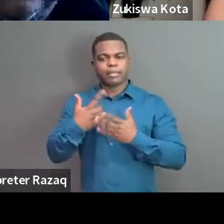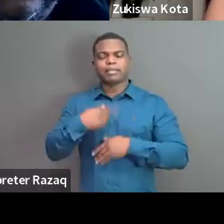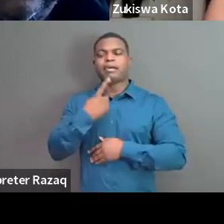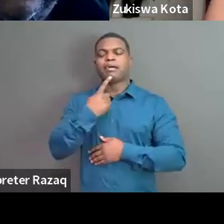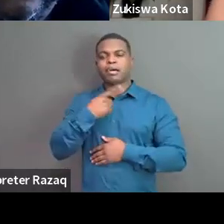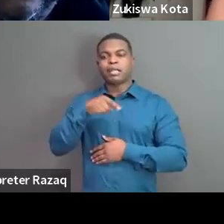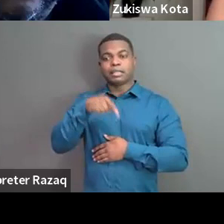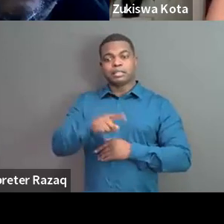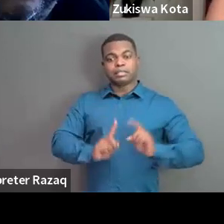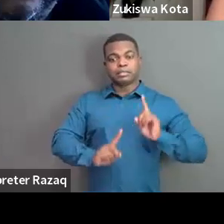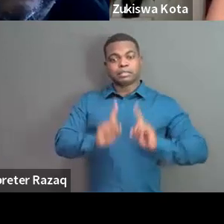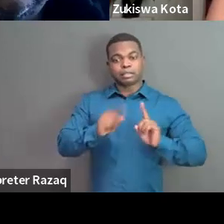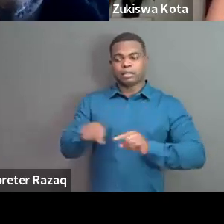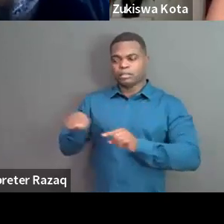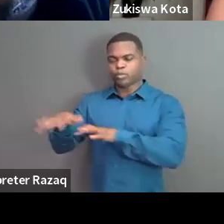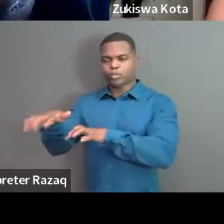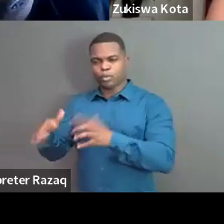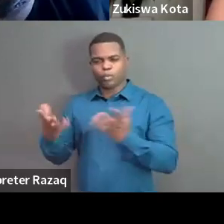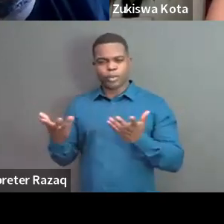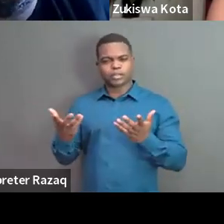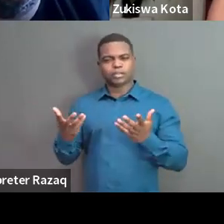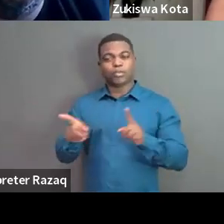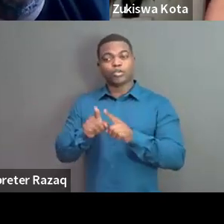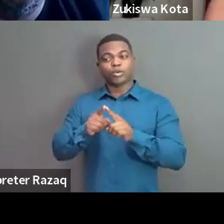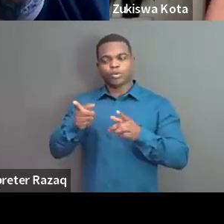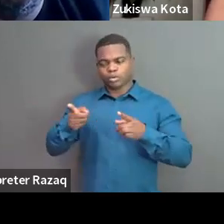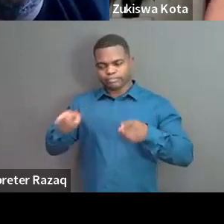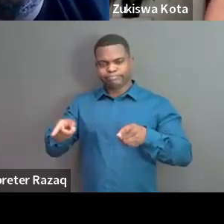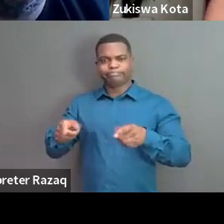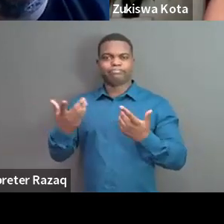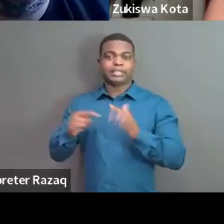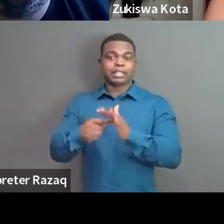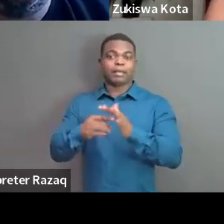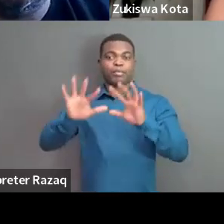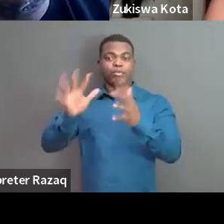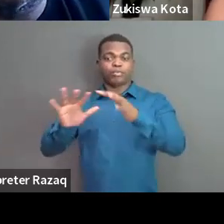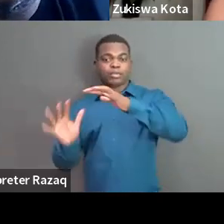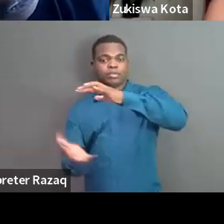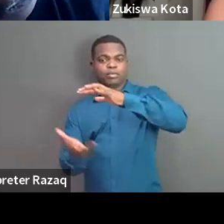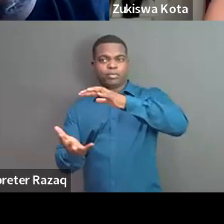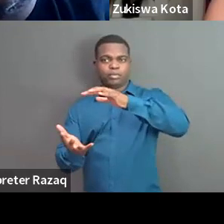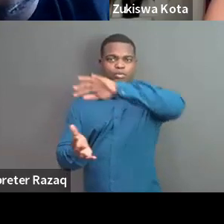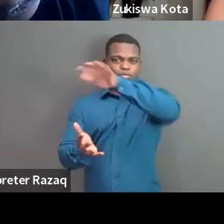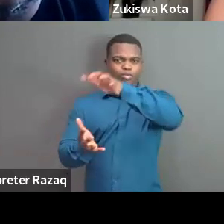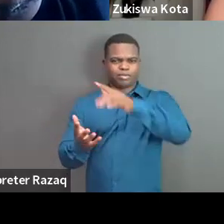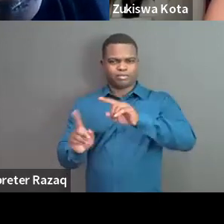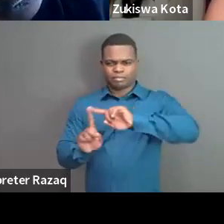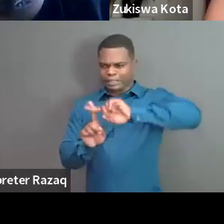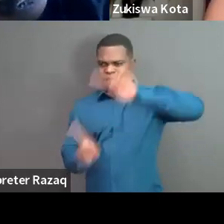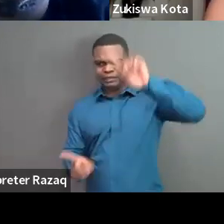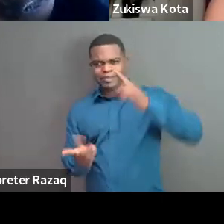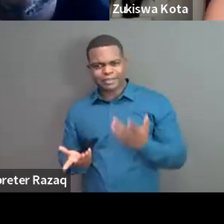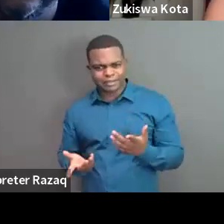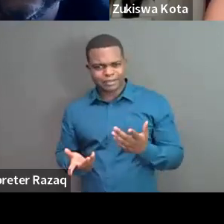and research, so that whatever prescriptions we have do not come from, a need basis,